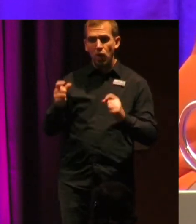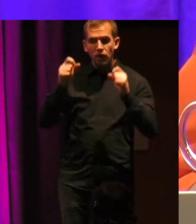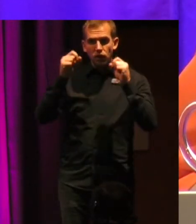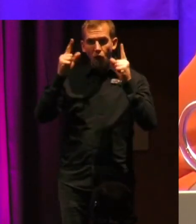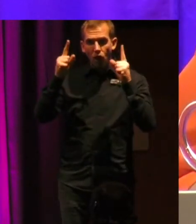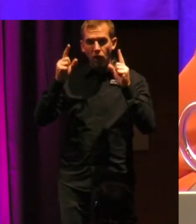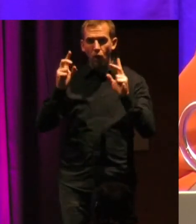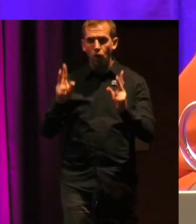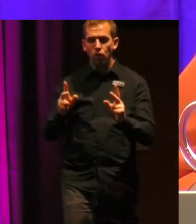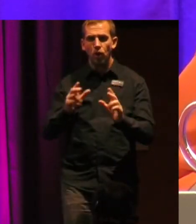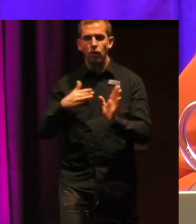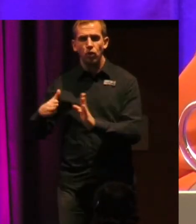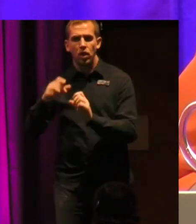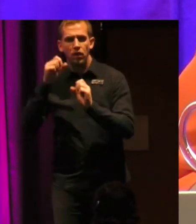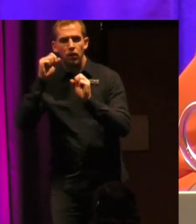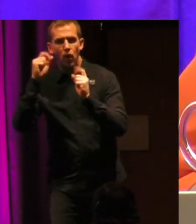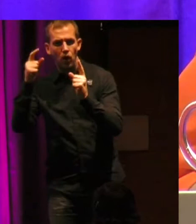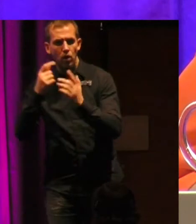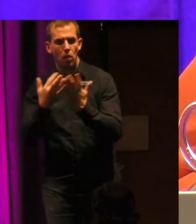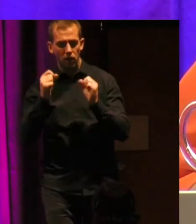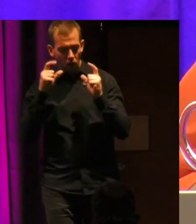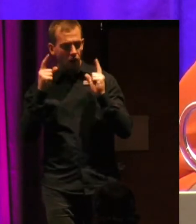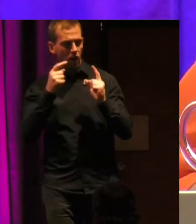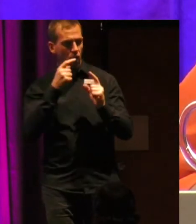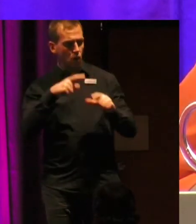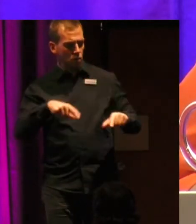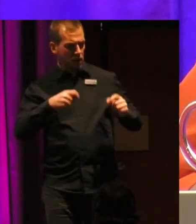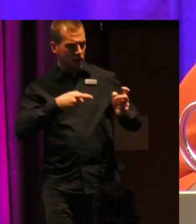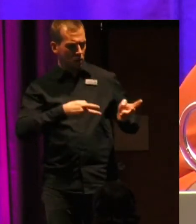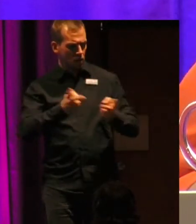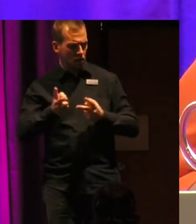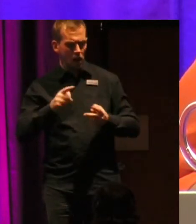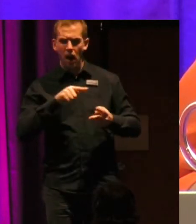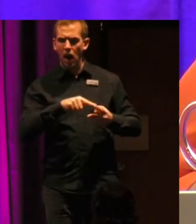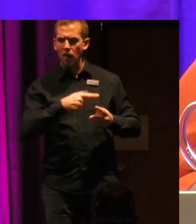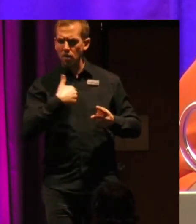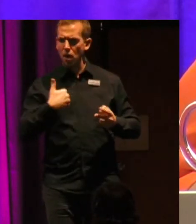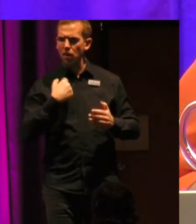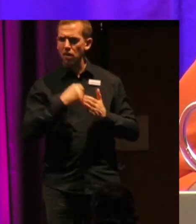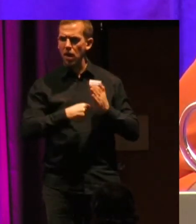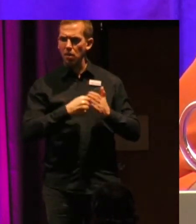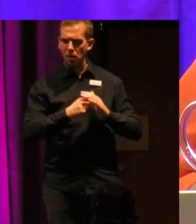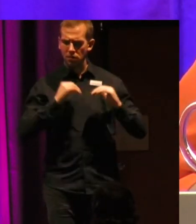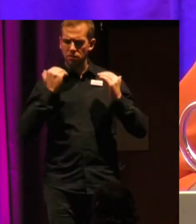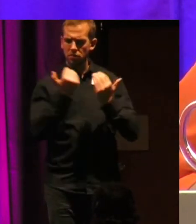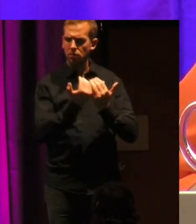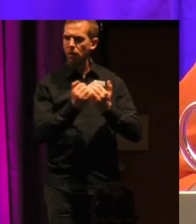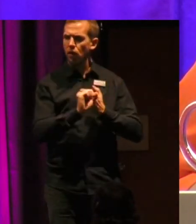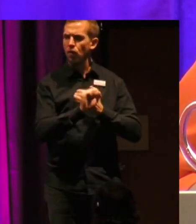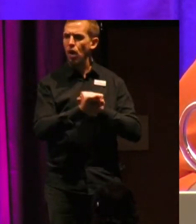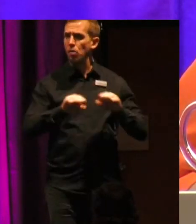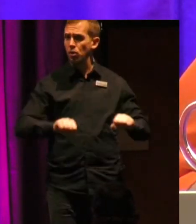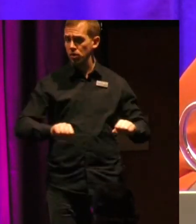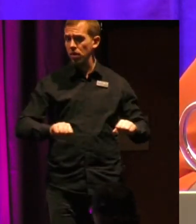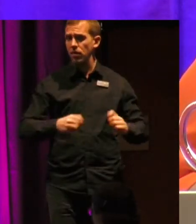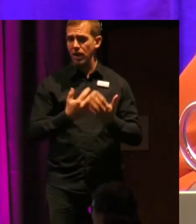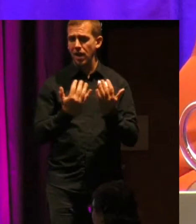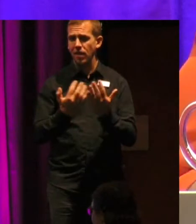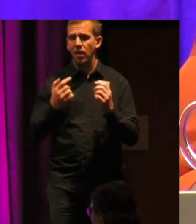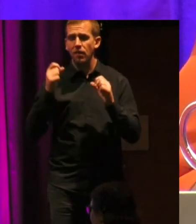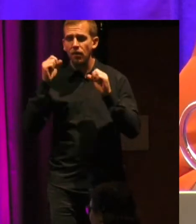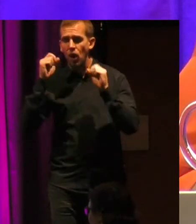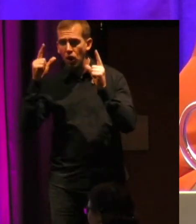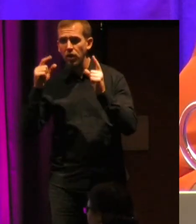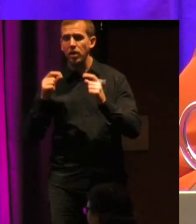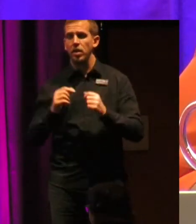up about their democracies and the fact that it is something that you have to work for, you have to protect. And sometimes you